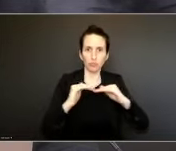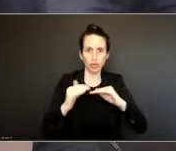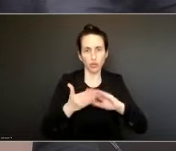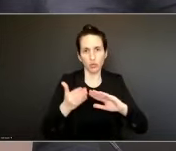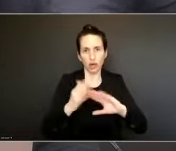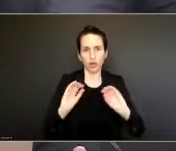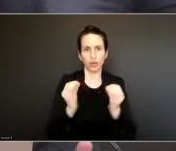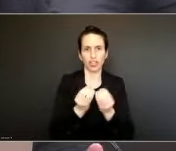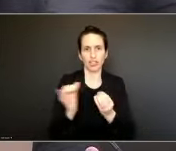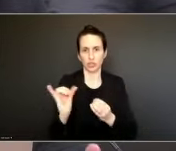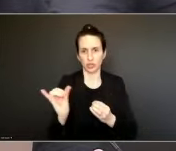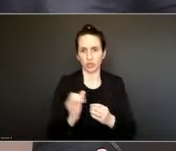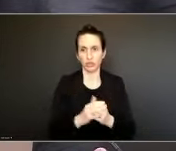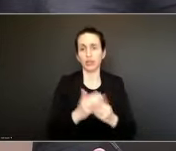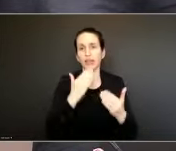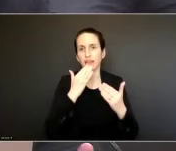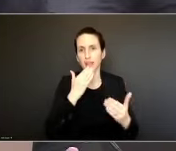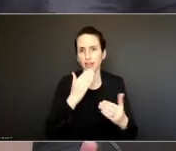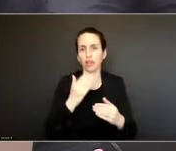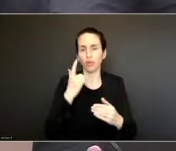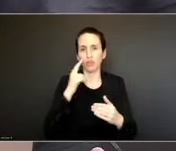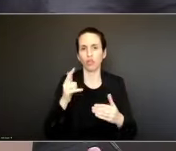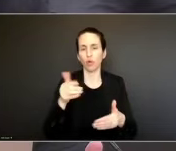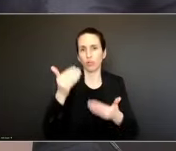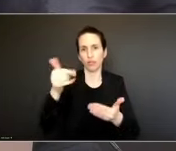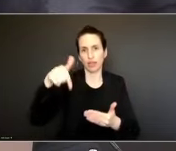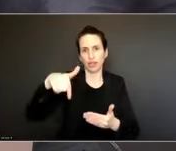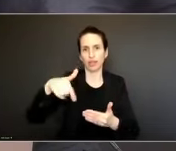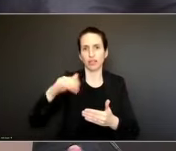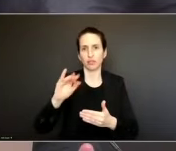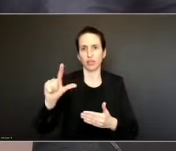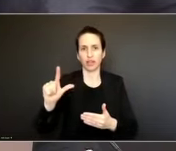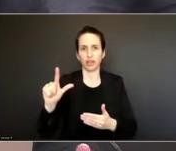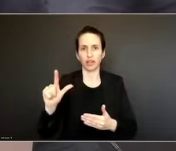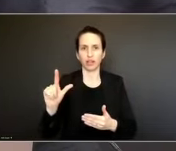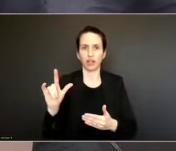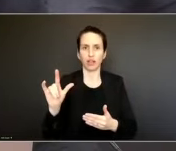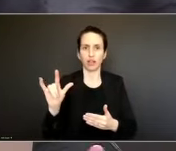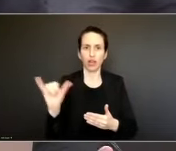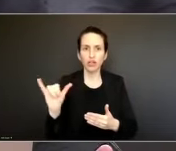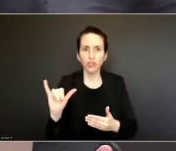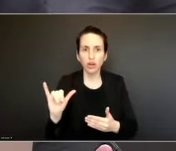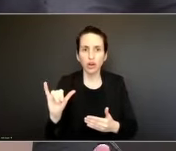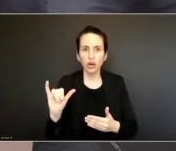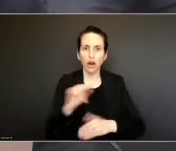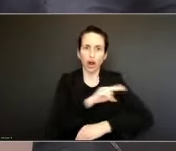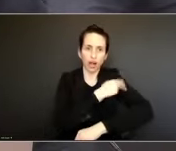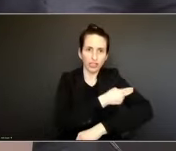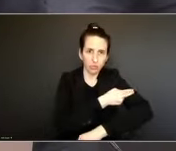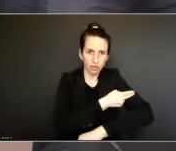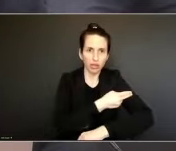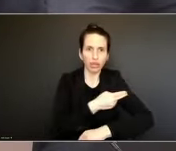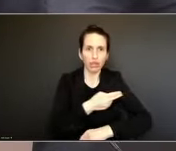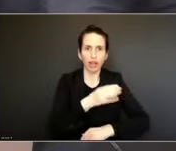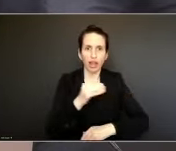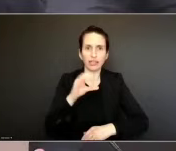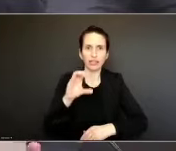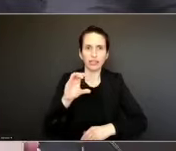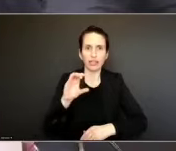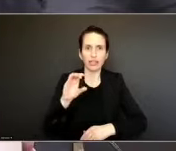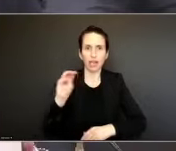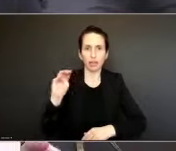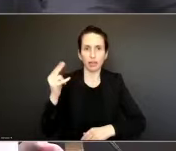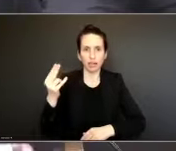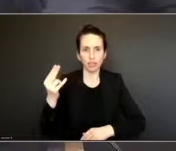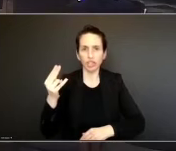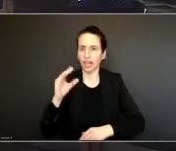forward. A bill that also has support from hospitals, CMHPs, counties, CCOs, and as well as advocates. So appreciate your time.